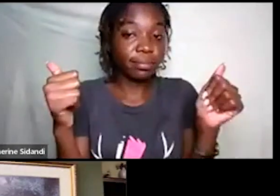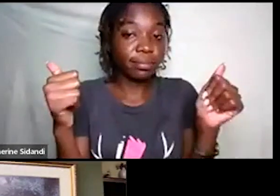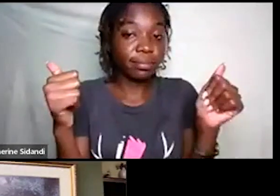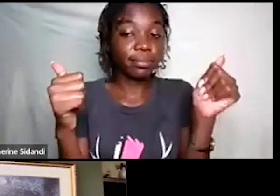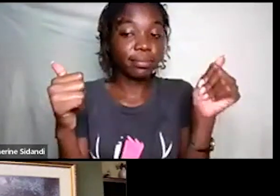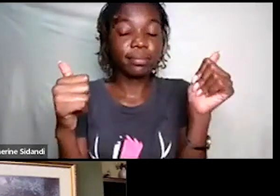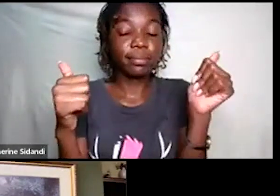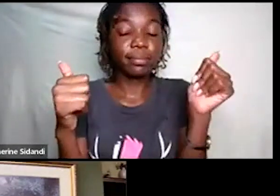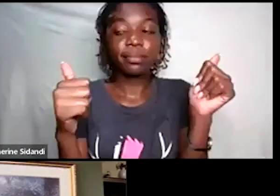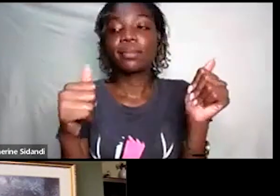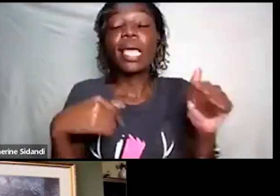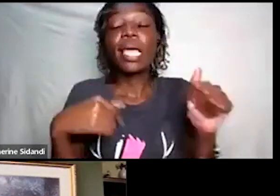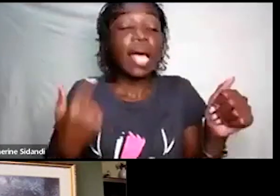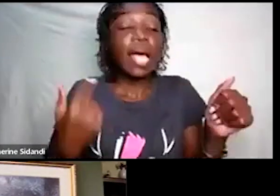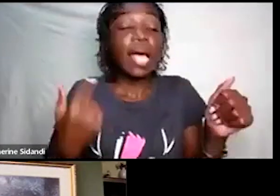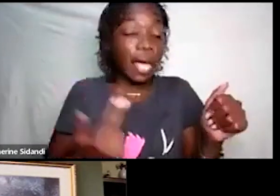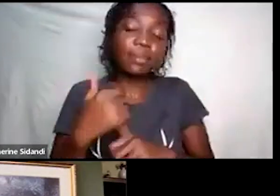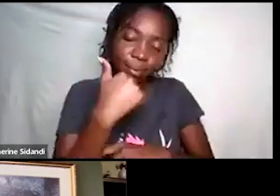as we say that